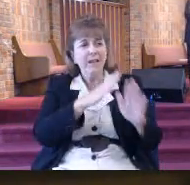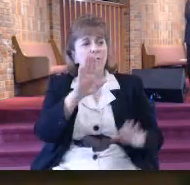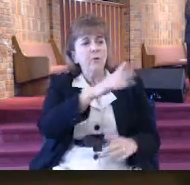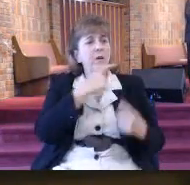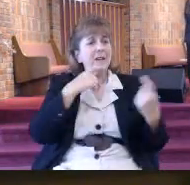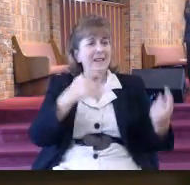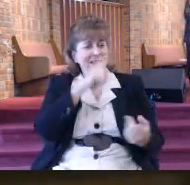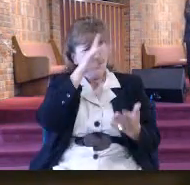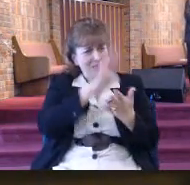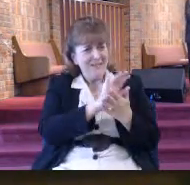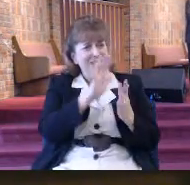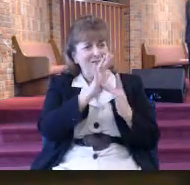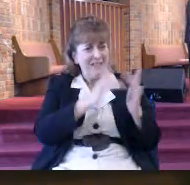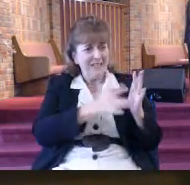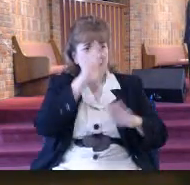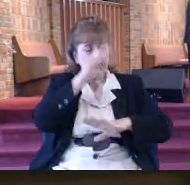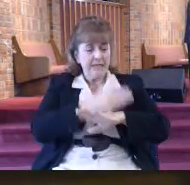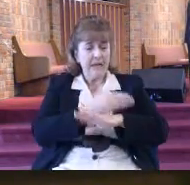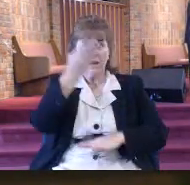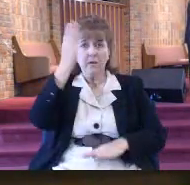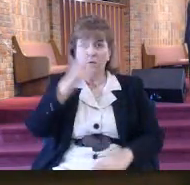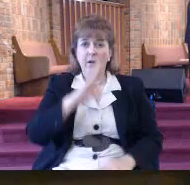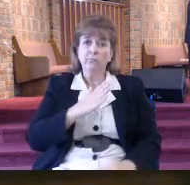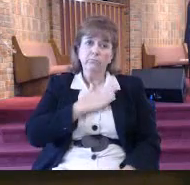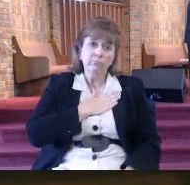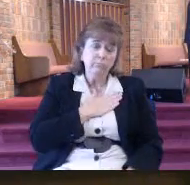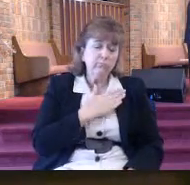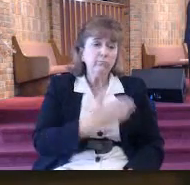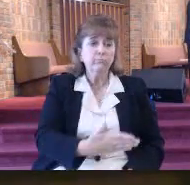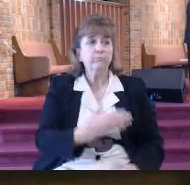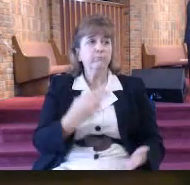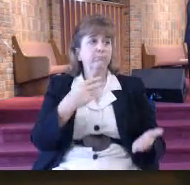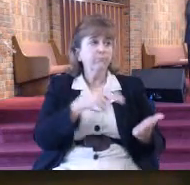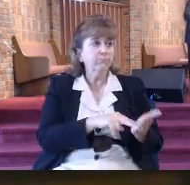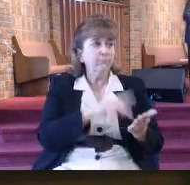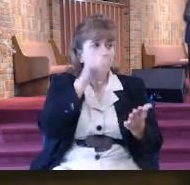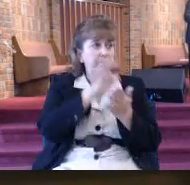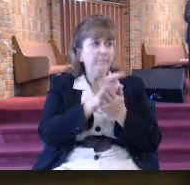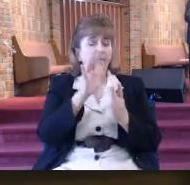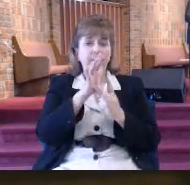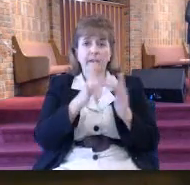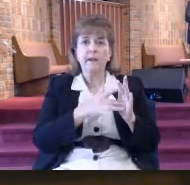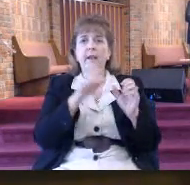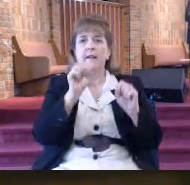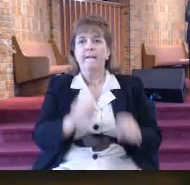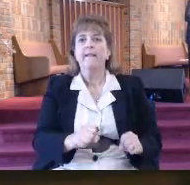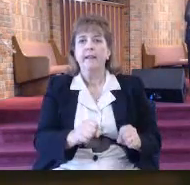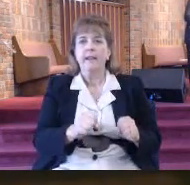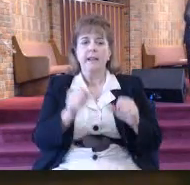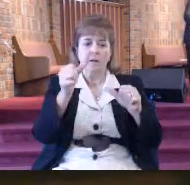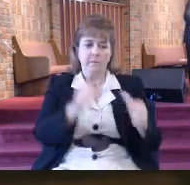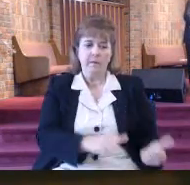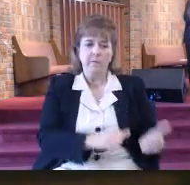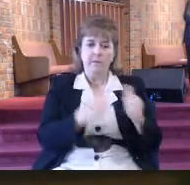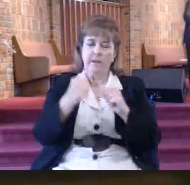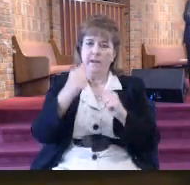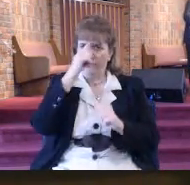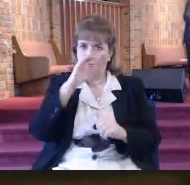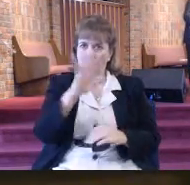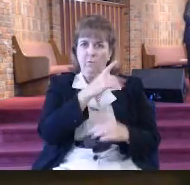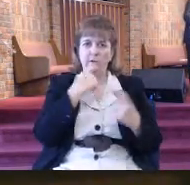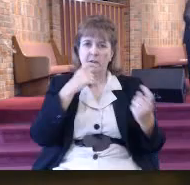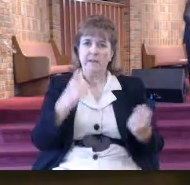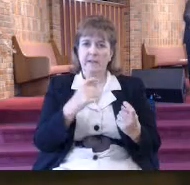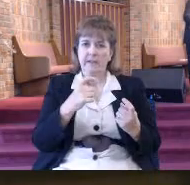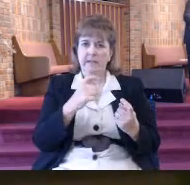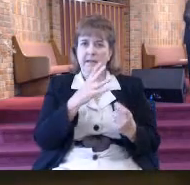Jesus is the Son of God and would make the confession before men that you believe in Jesus, you can be buried in water for the remission of your sins and added